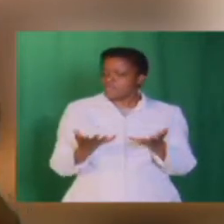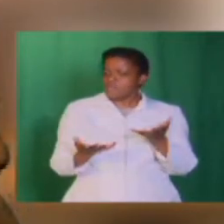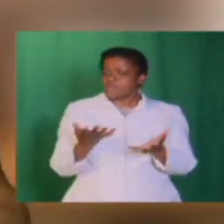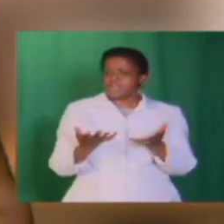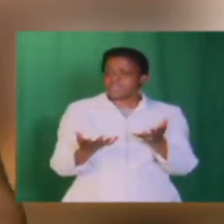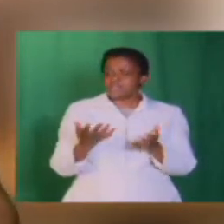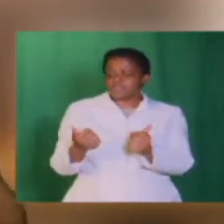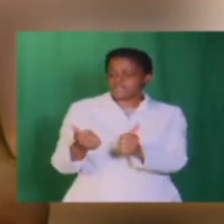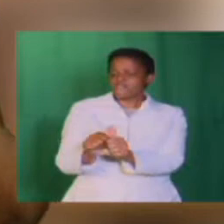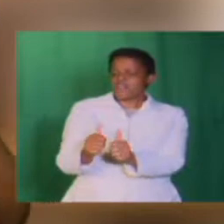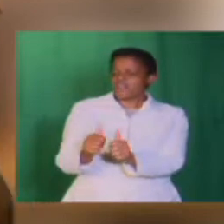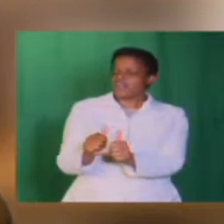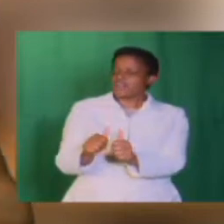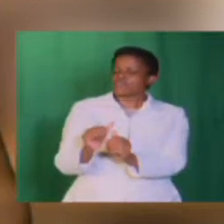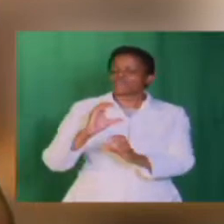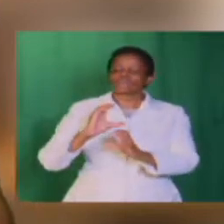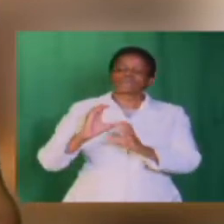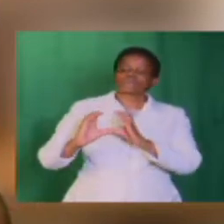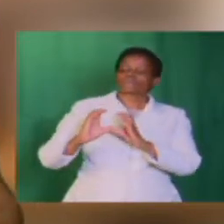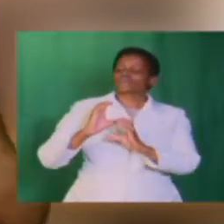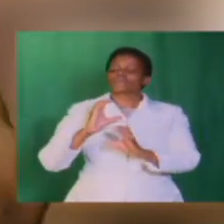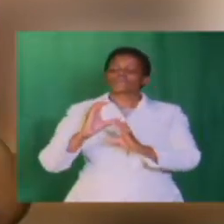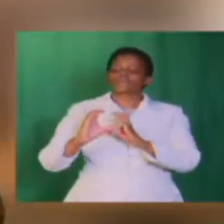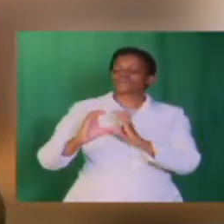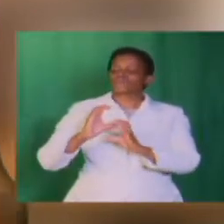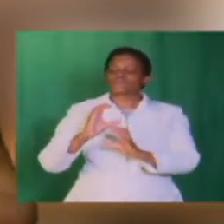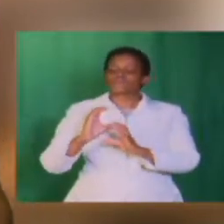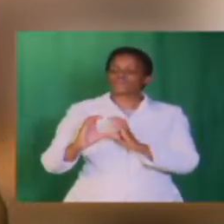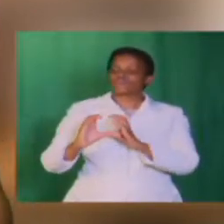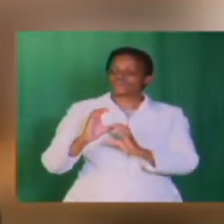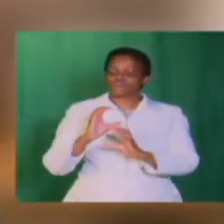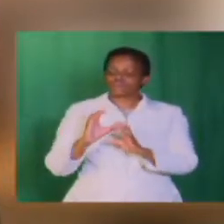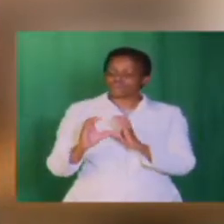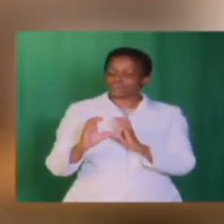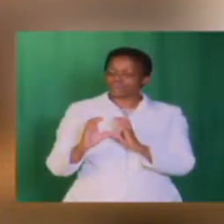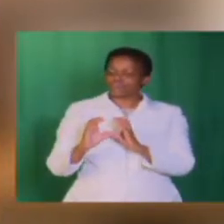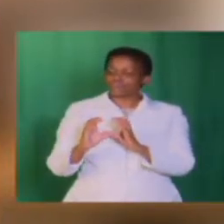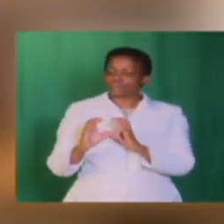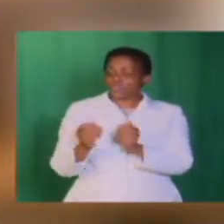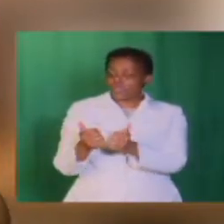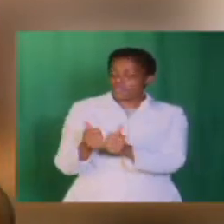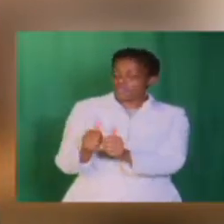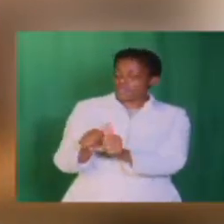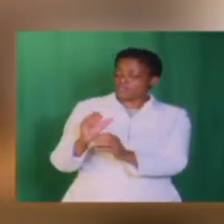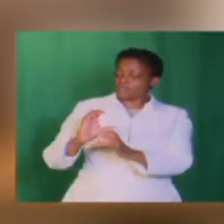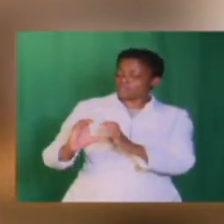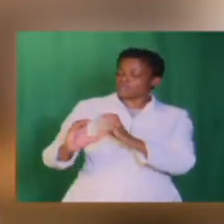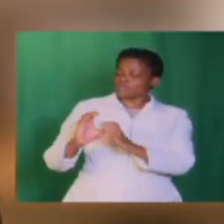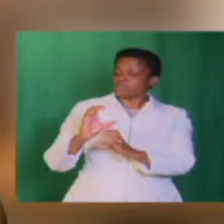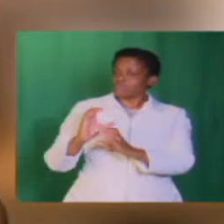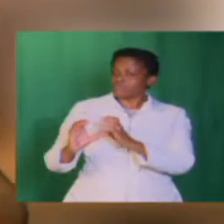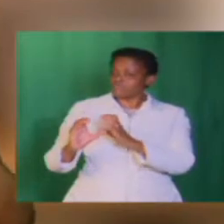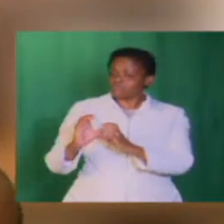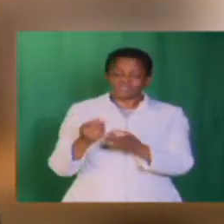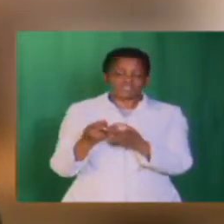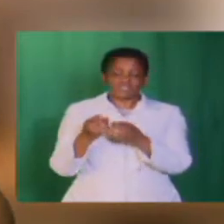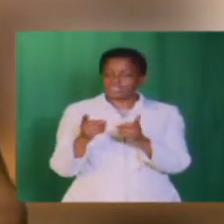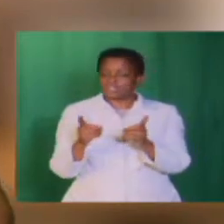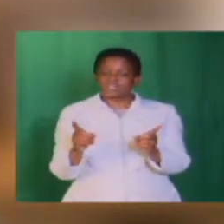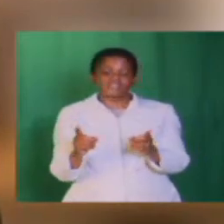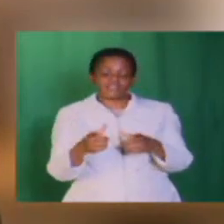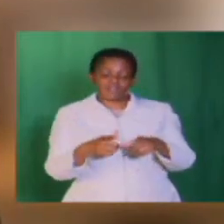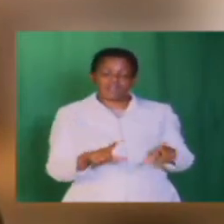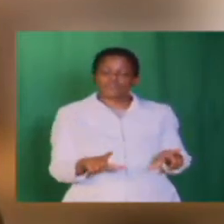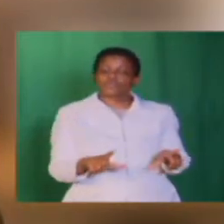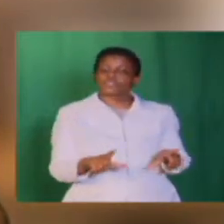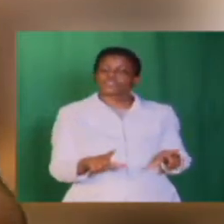speak with your friend. As you speak with your friend, the manner in which you are going to use language will not be the same. When you speak with your